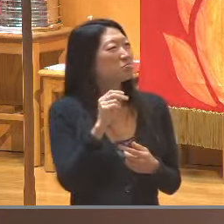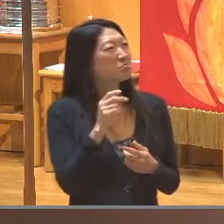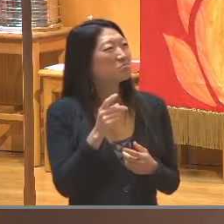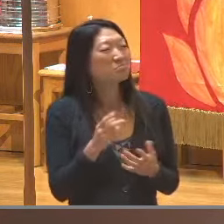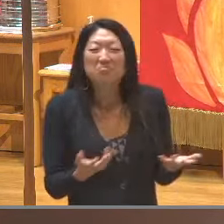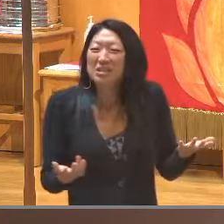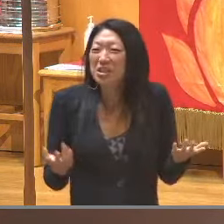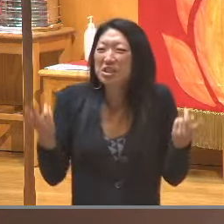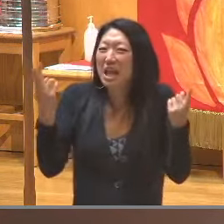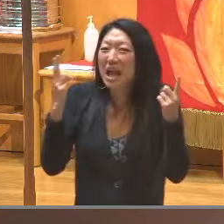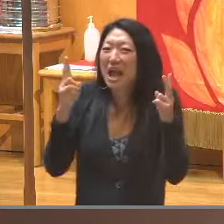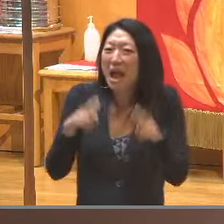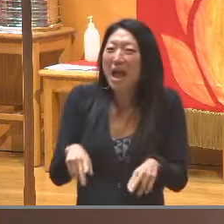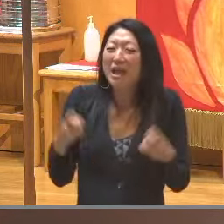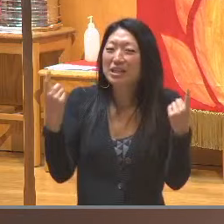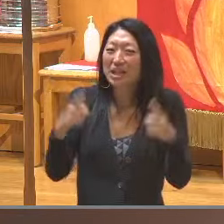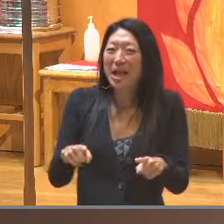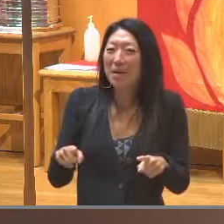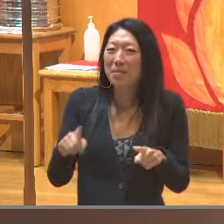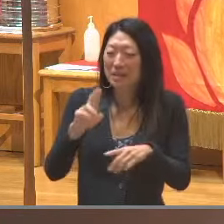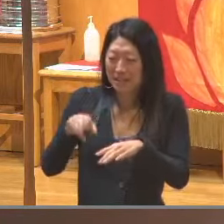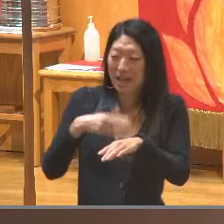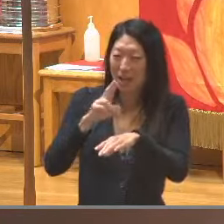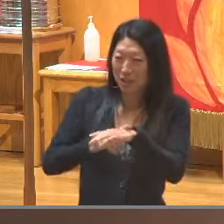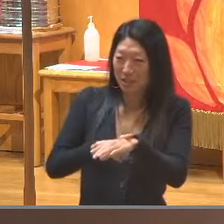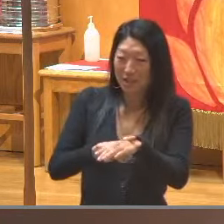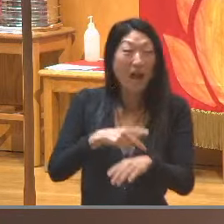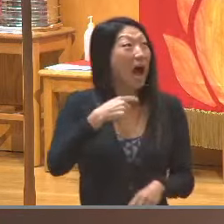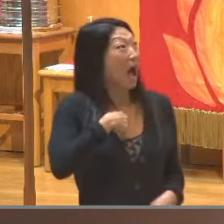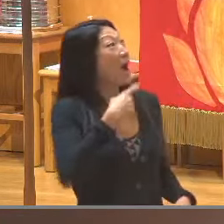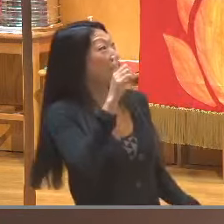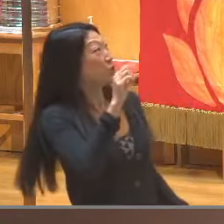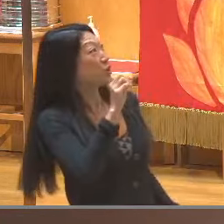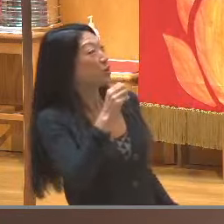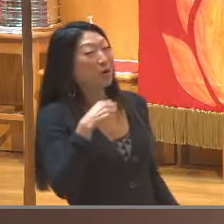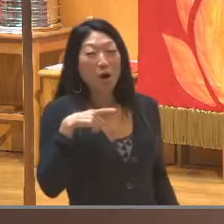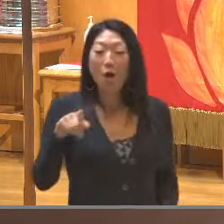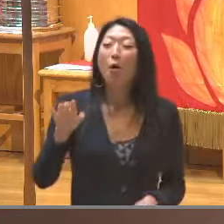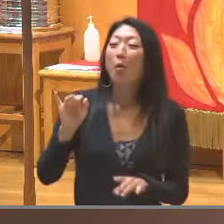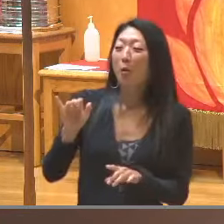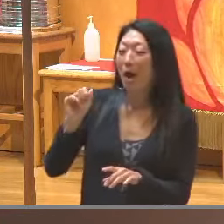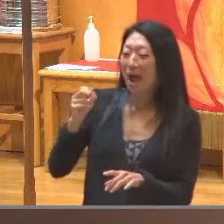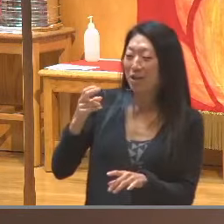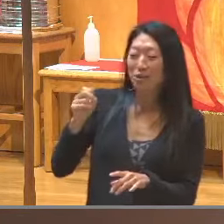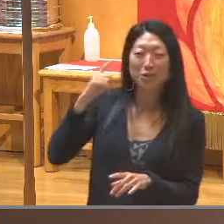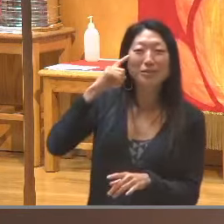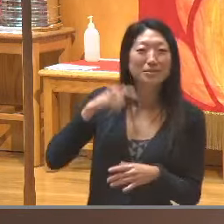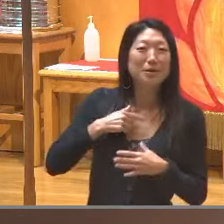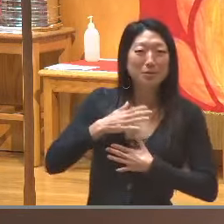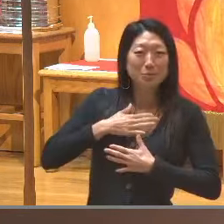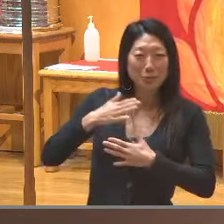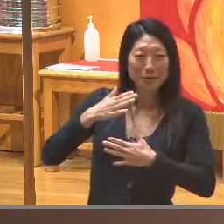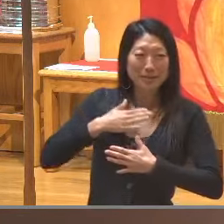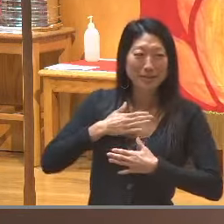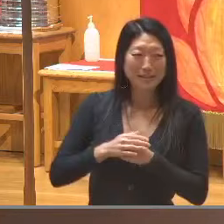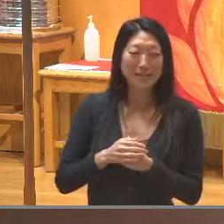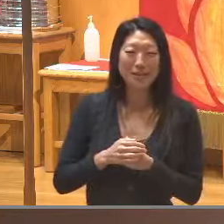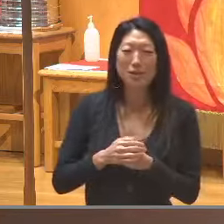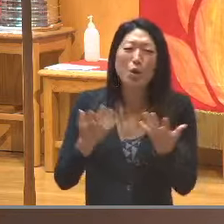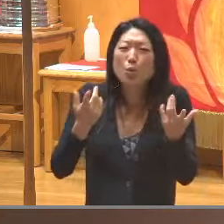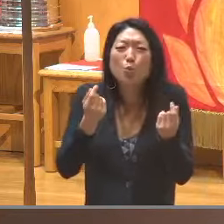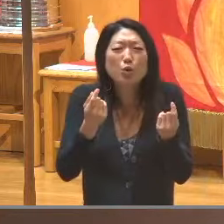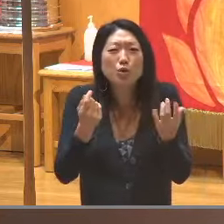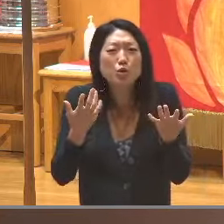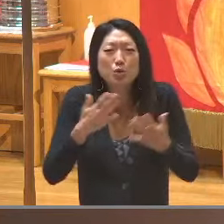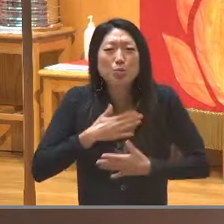kind of happens, doesn't it? I do. You think about your breathing, Asher? Yeah. Well, that's good. So tell me, what is involved in breathing? What kinds of things do you have